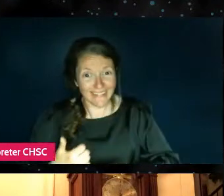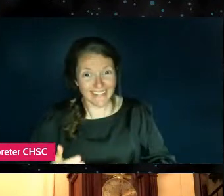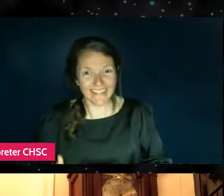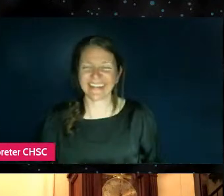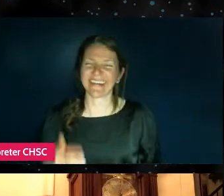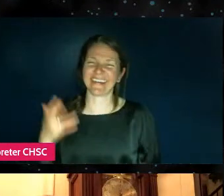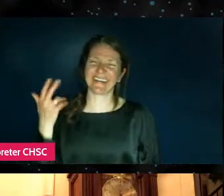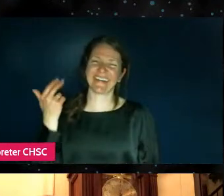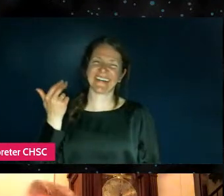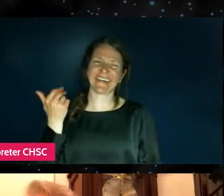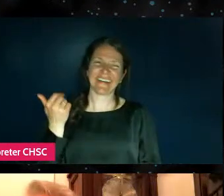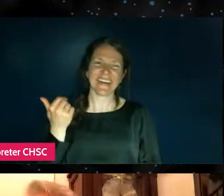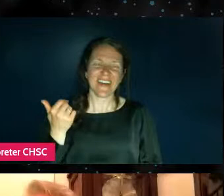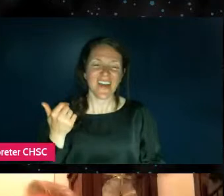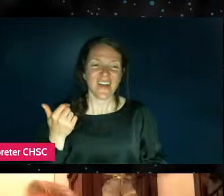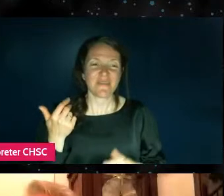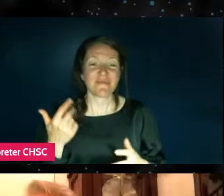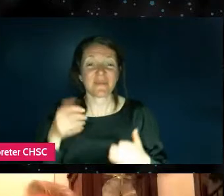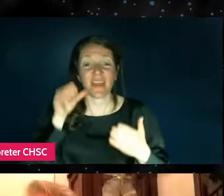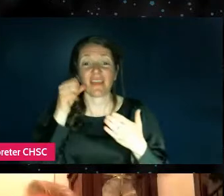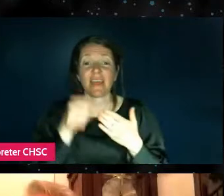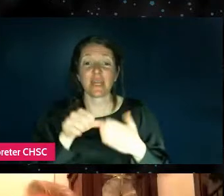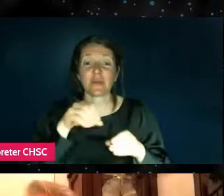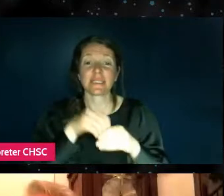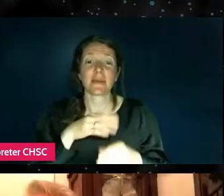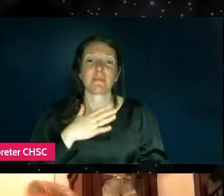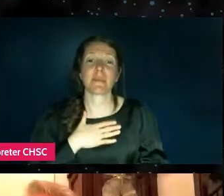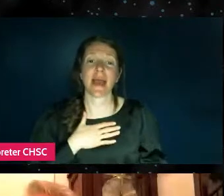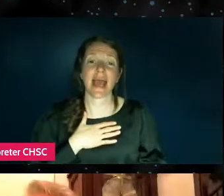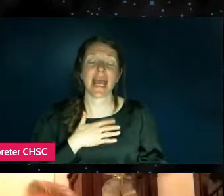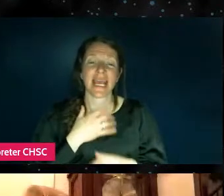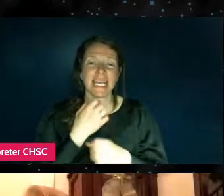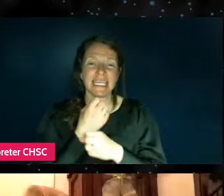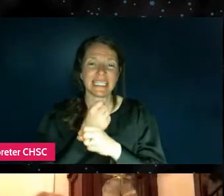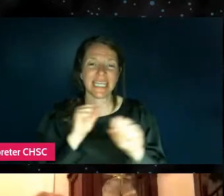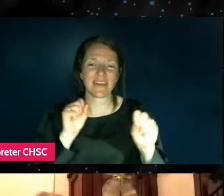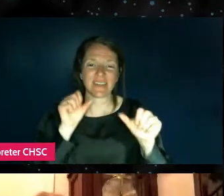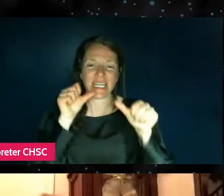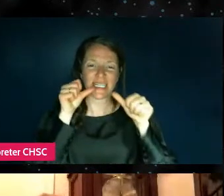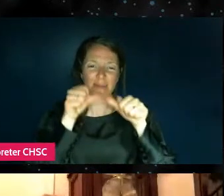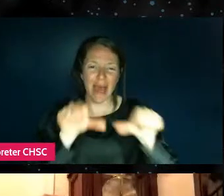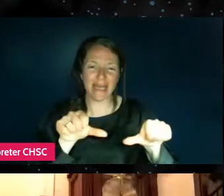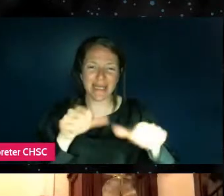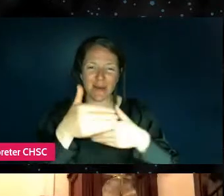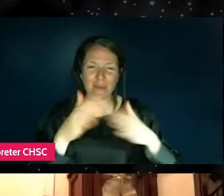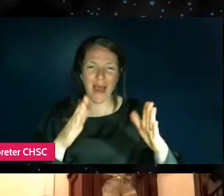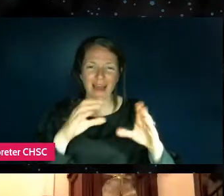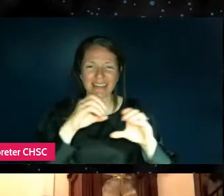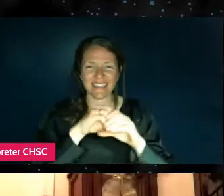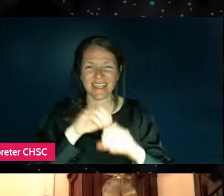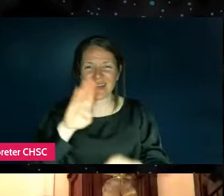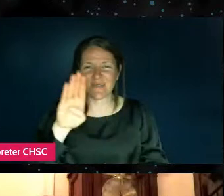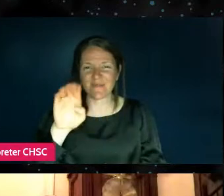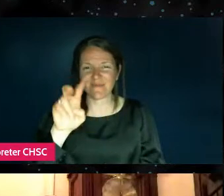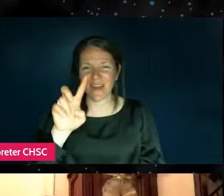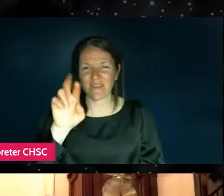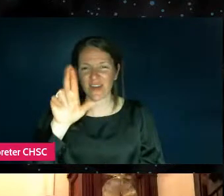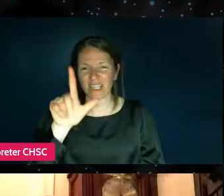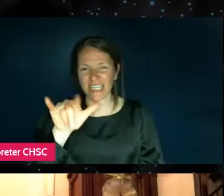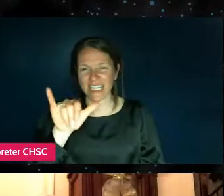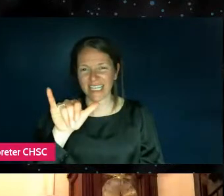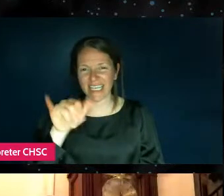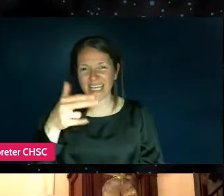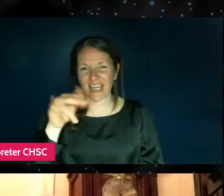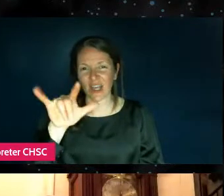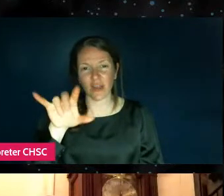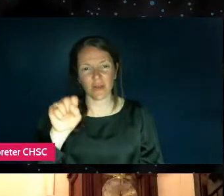Well, the letters are in my safety deposit box in Beverly Hills, and they're historical, and they will